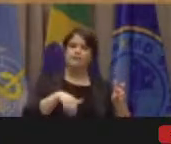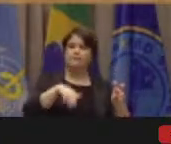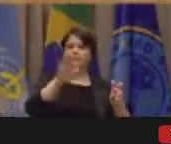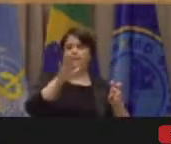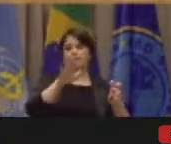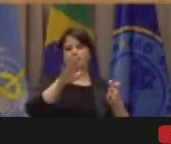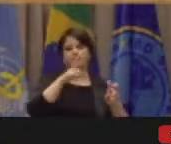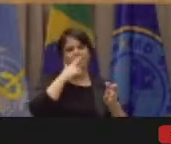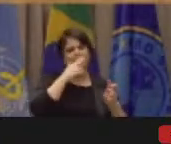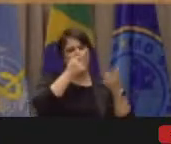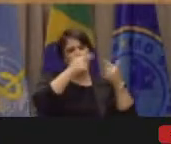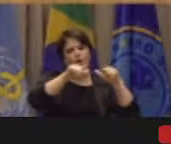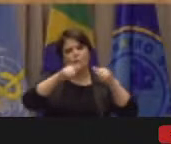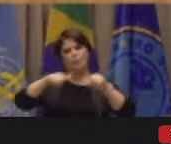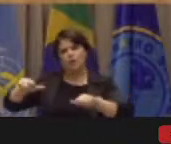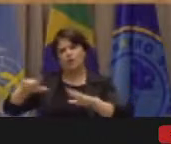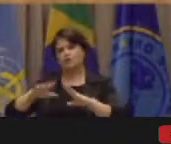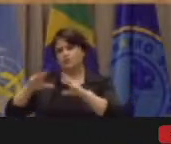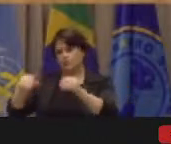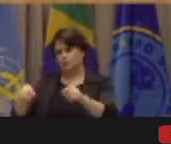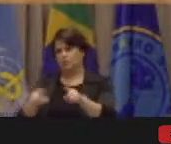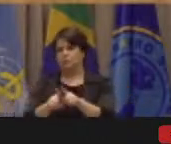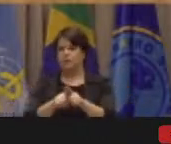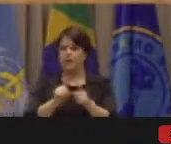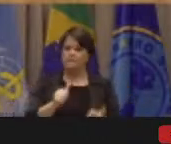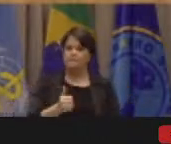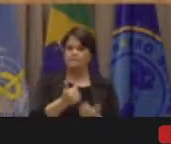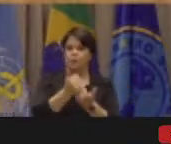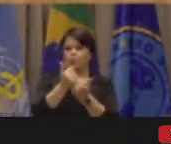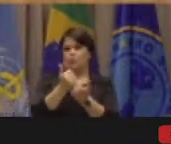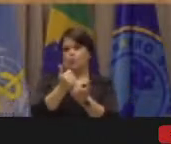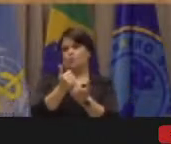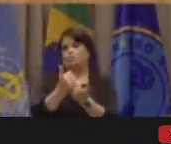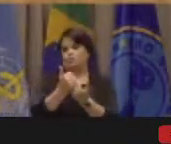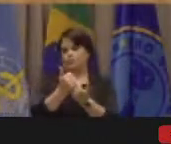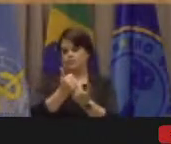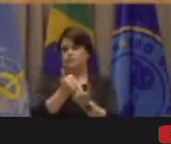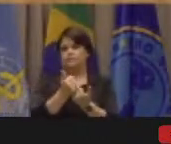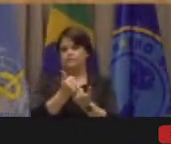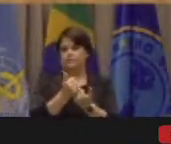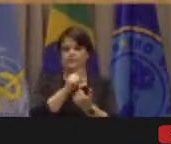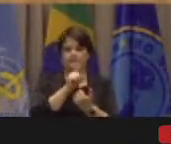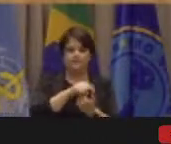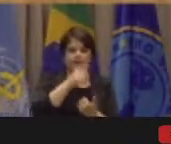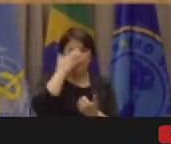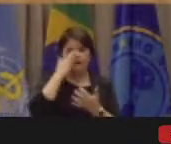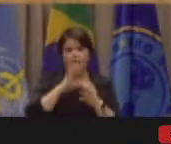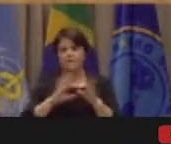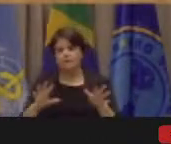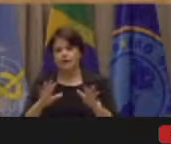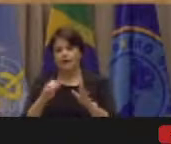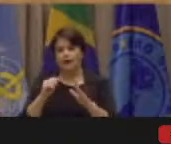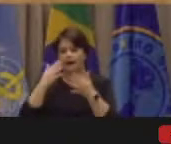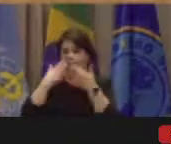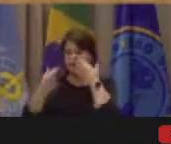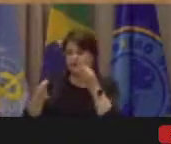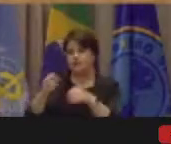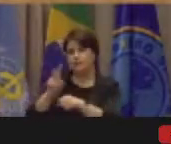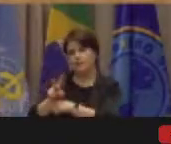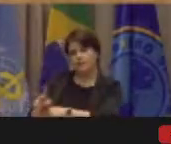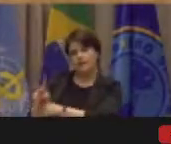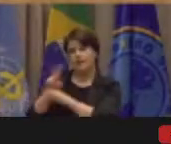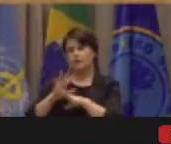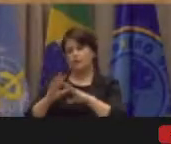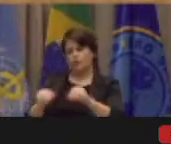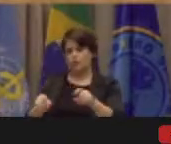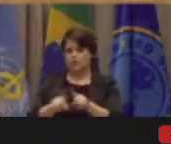also strongly about the vaccines, strongly about the hospitals. There's a space that I